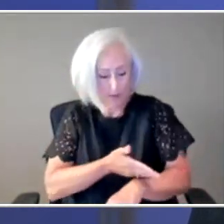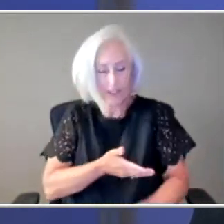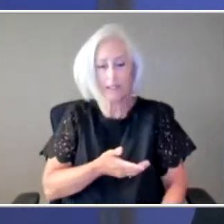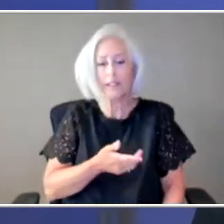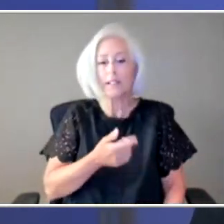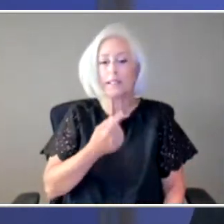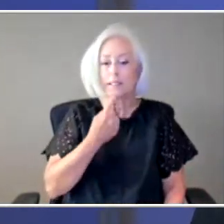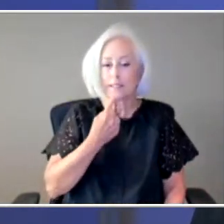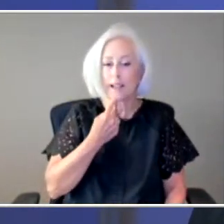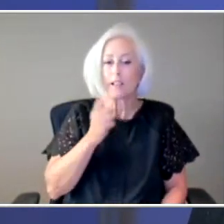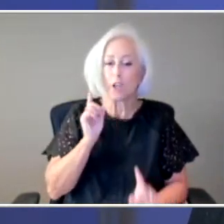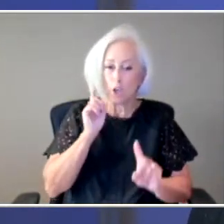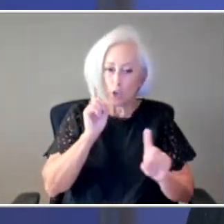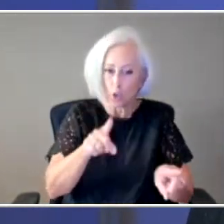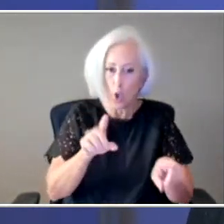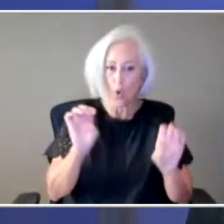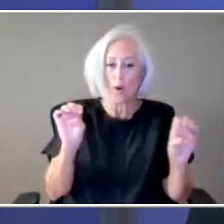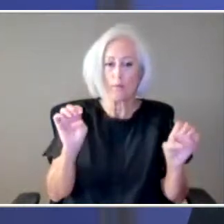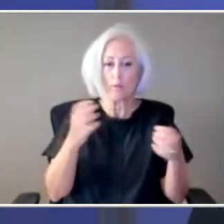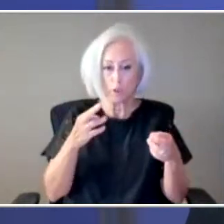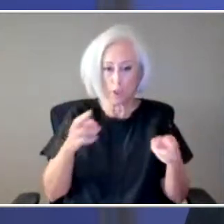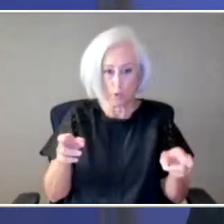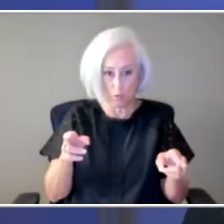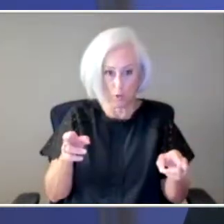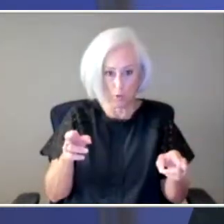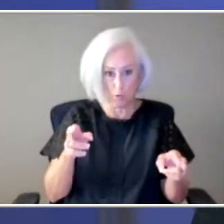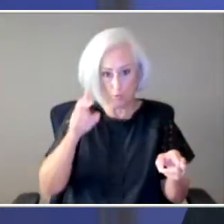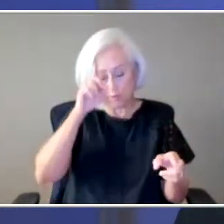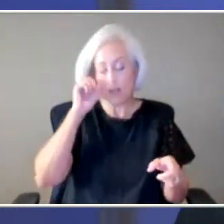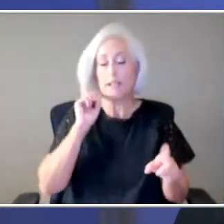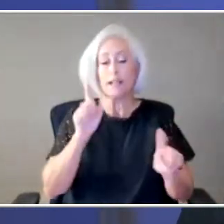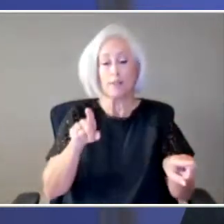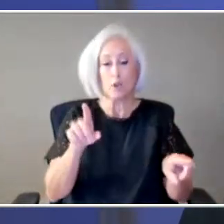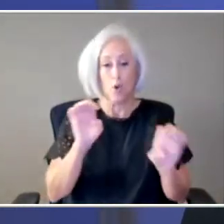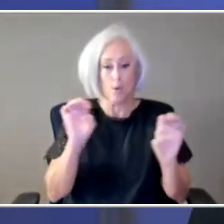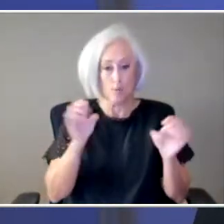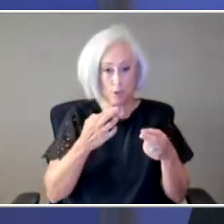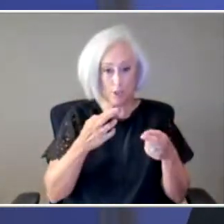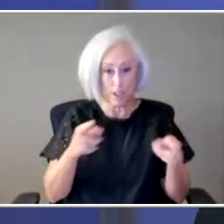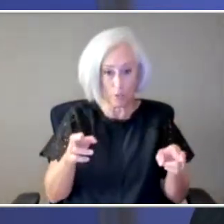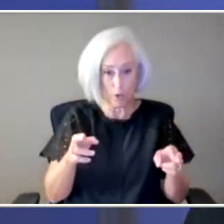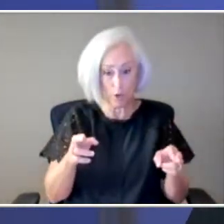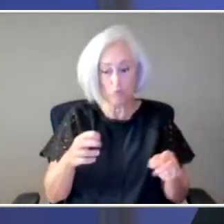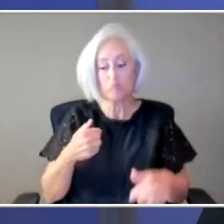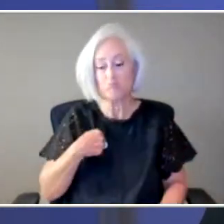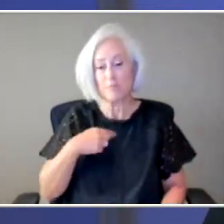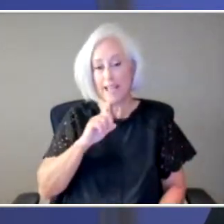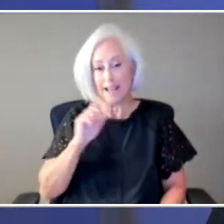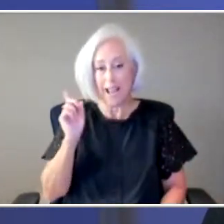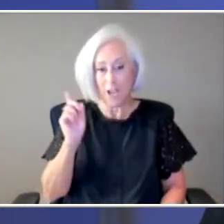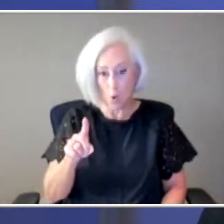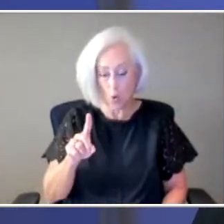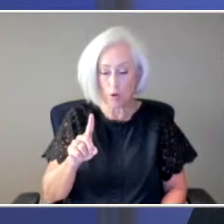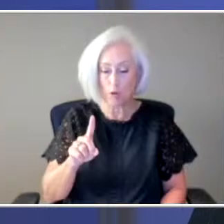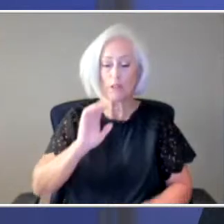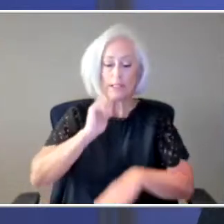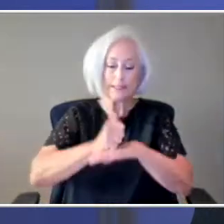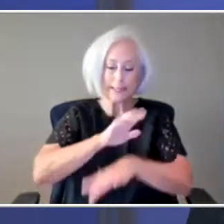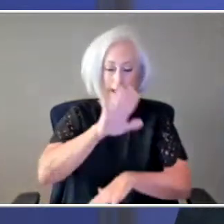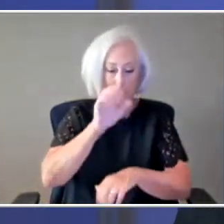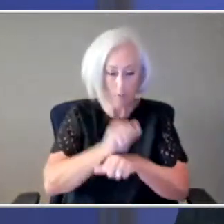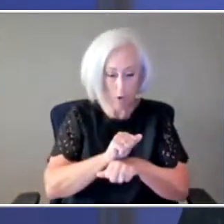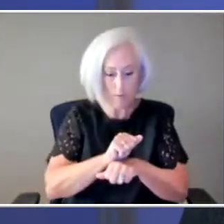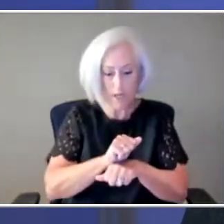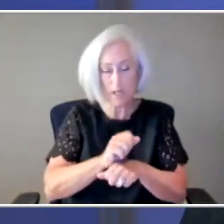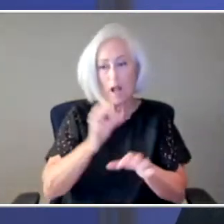to the ER, he said, by the time I order all this stuff for you and get it ordered and get it out, time is wasting. He said, so I